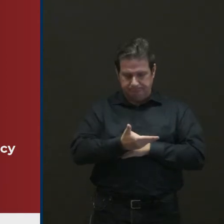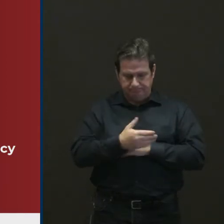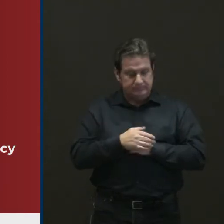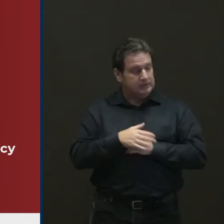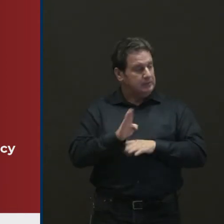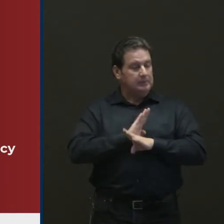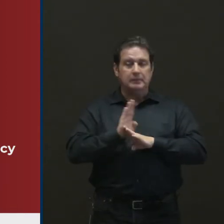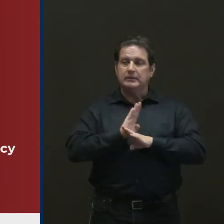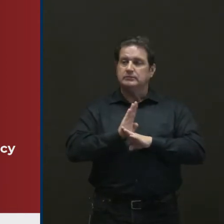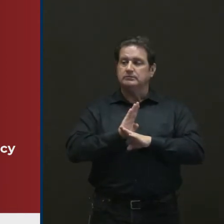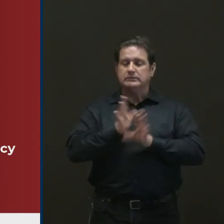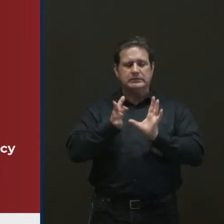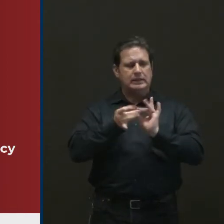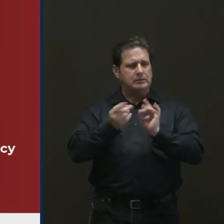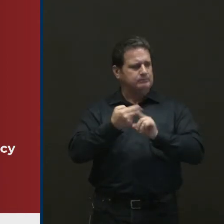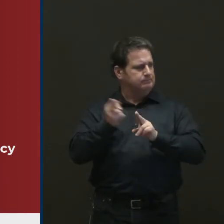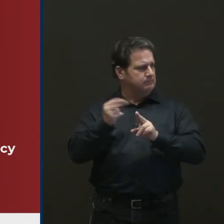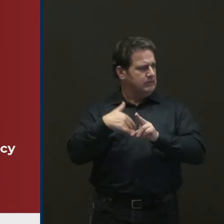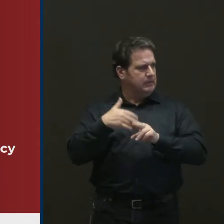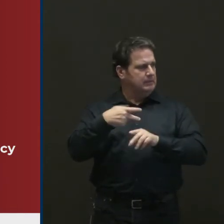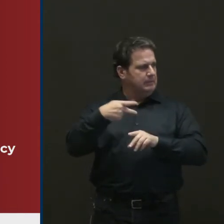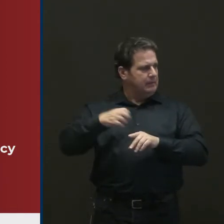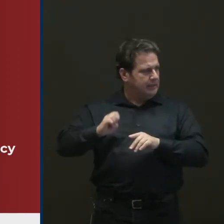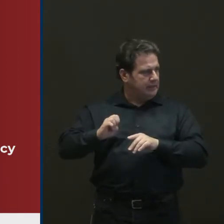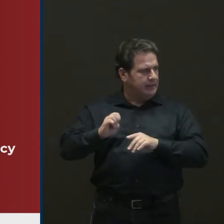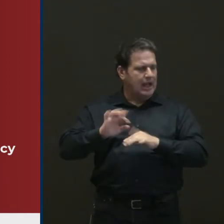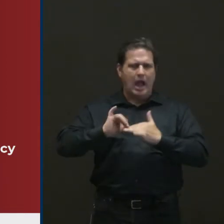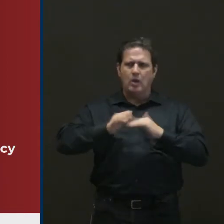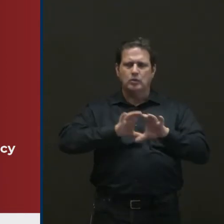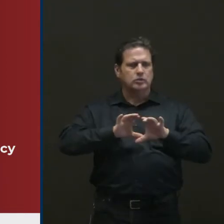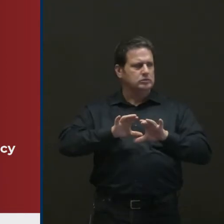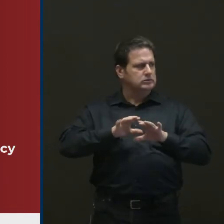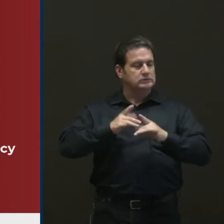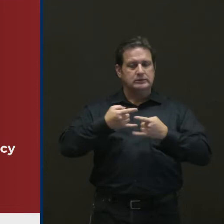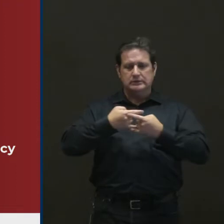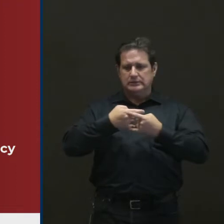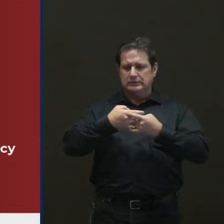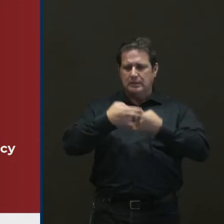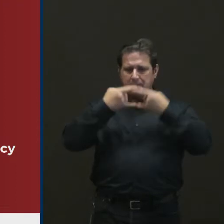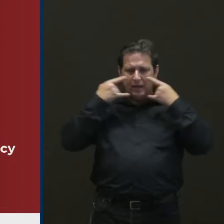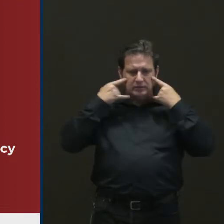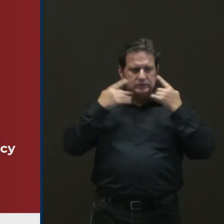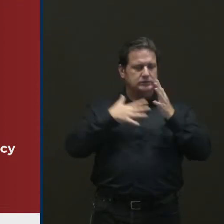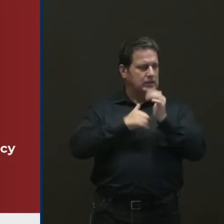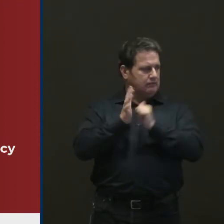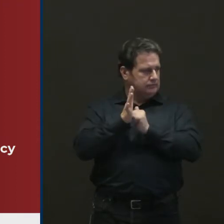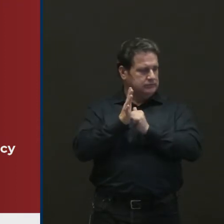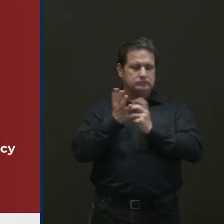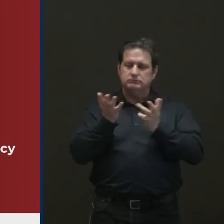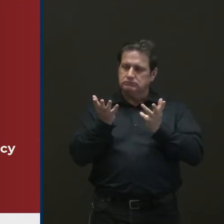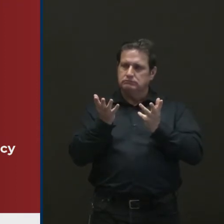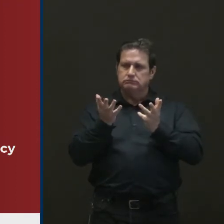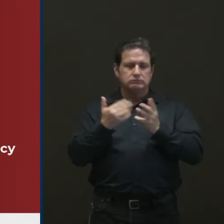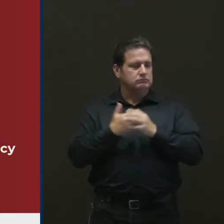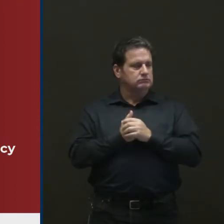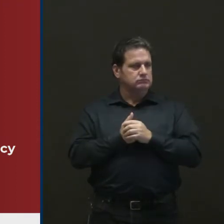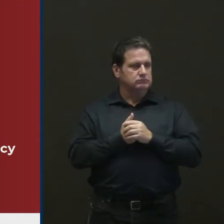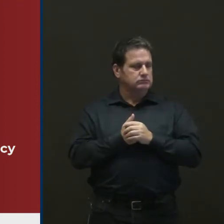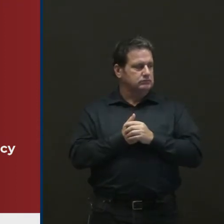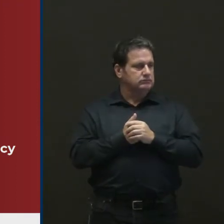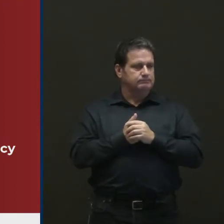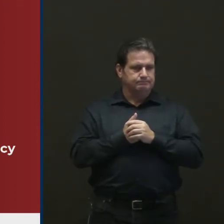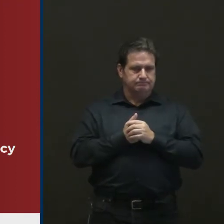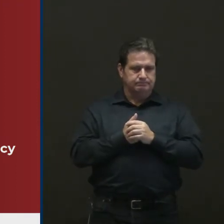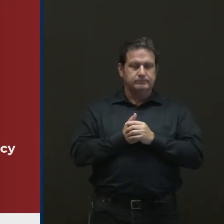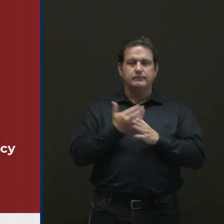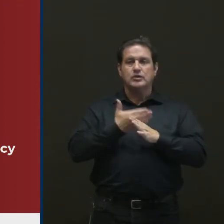busy. Could you comment just briefly about PPE, how we're doing with our stockpiles, and whatever else you want to share with us